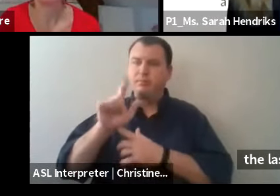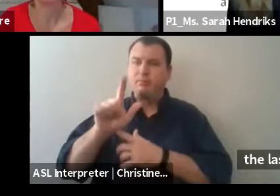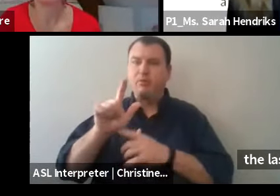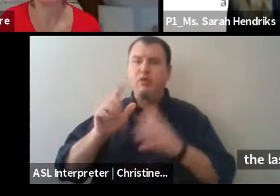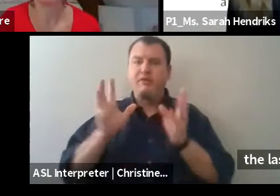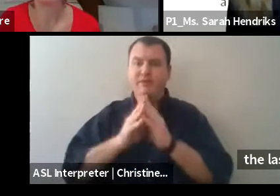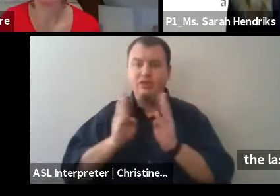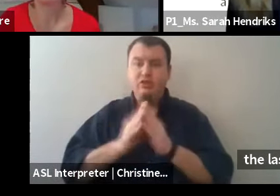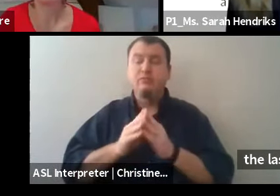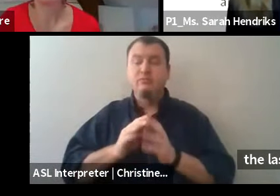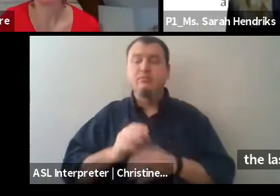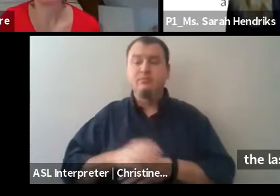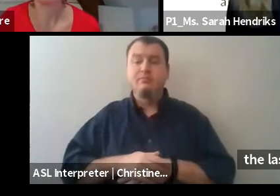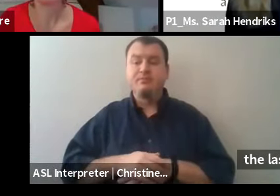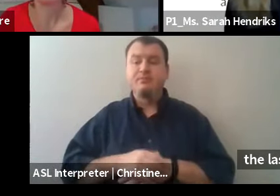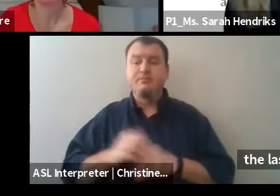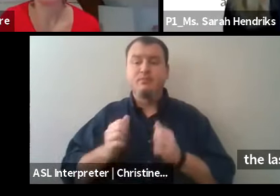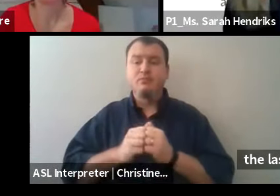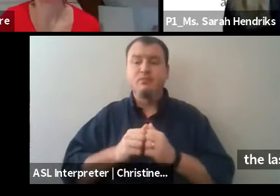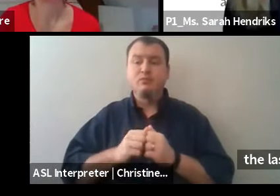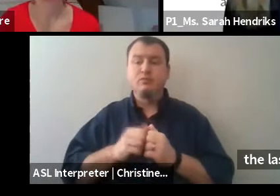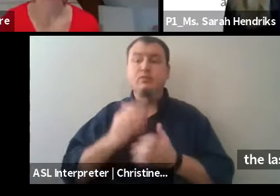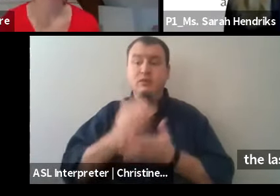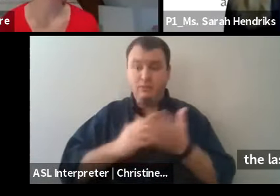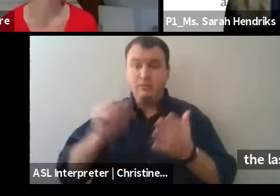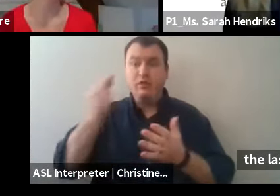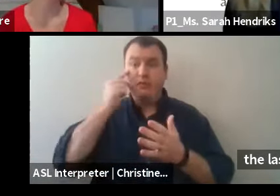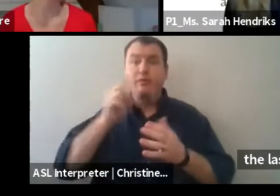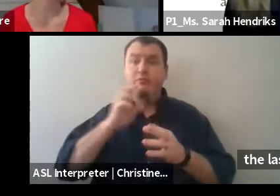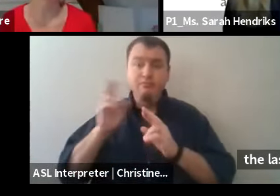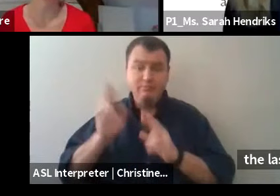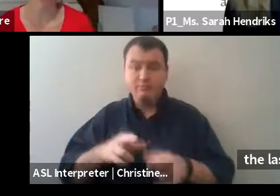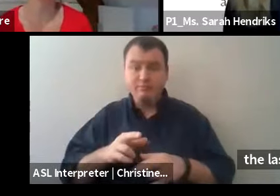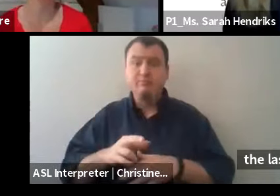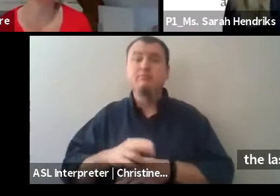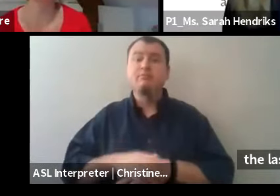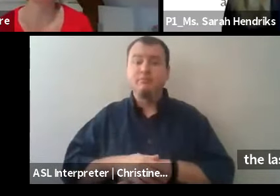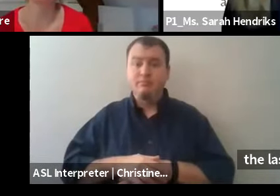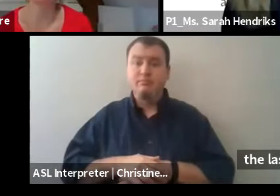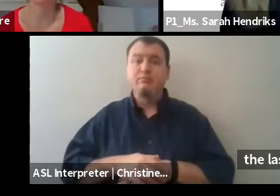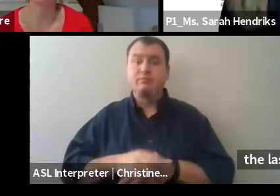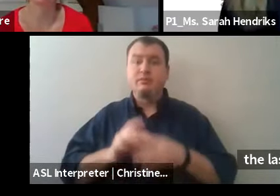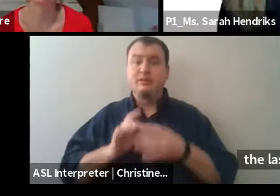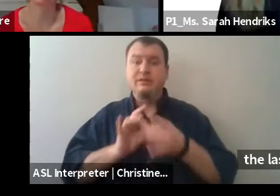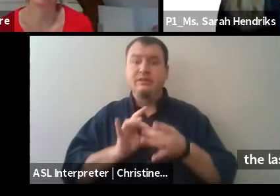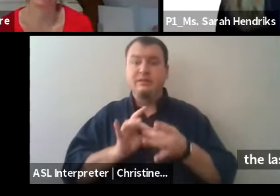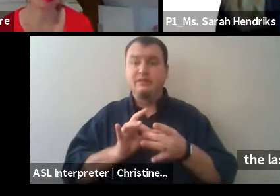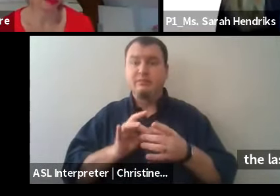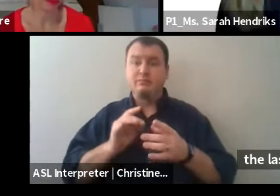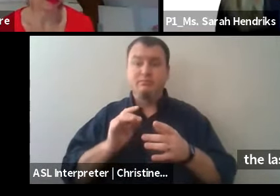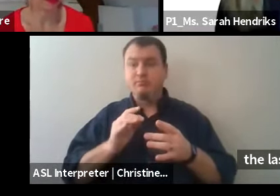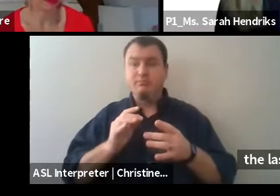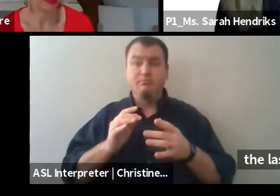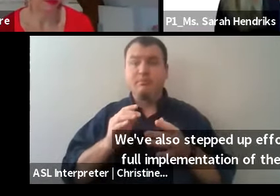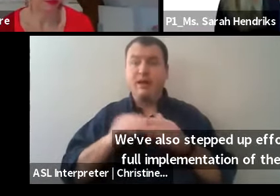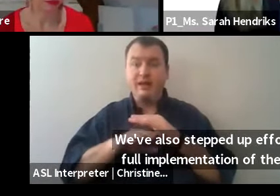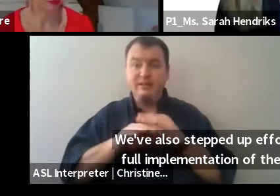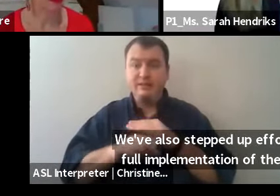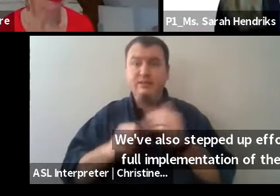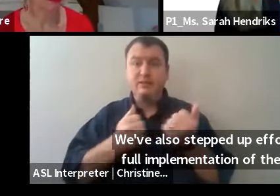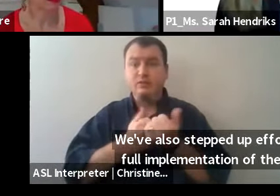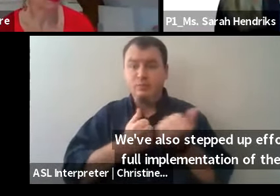the crisis is that some governments have reacted, putting in place innovative contingency measures, such as accessing